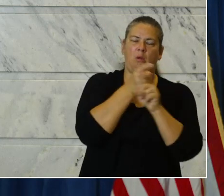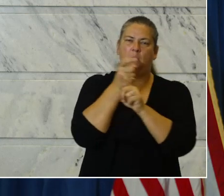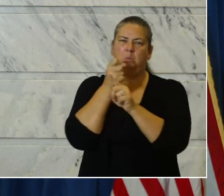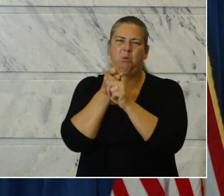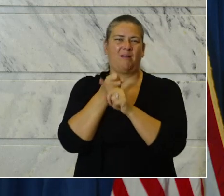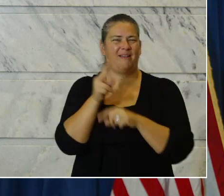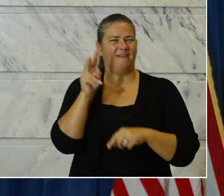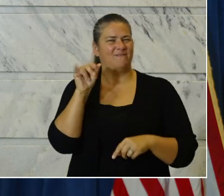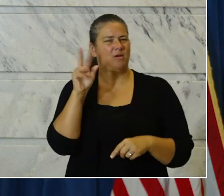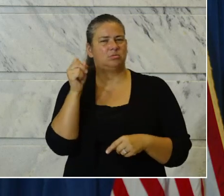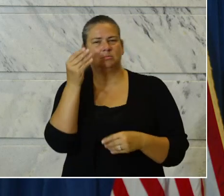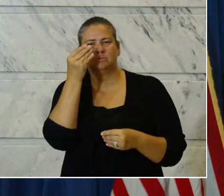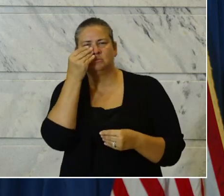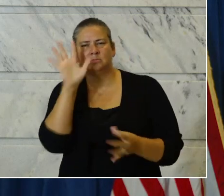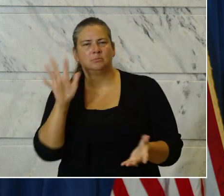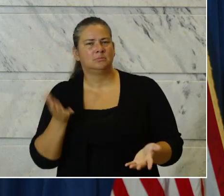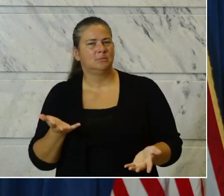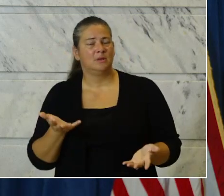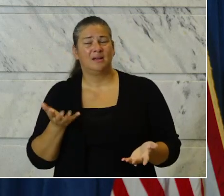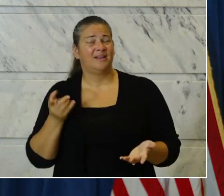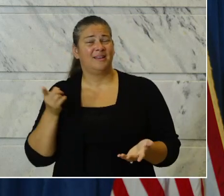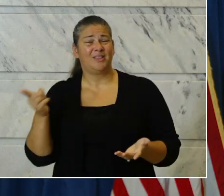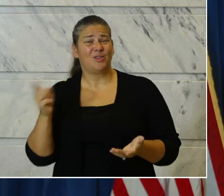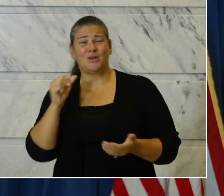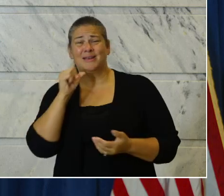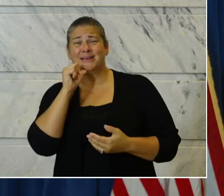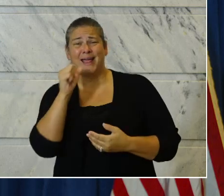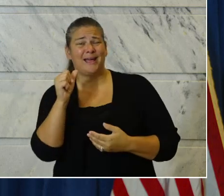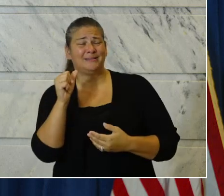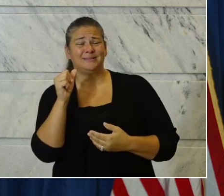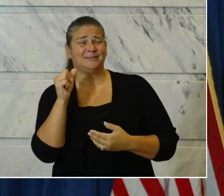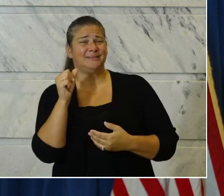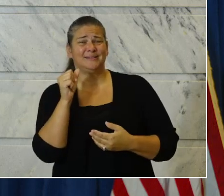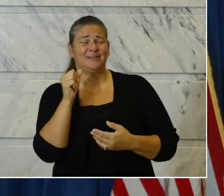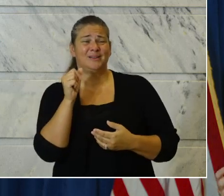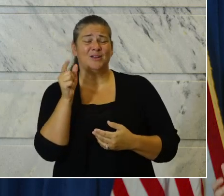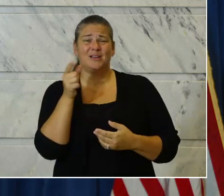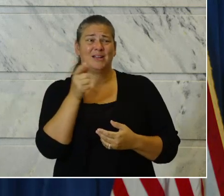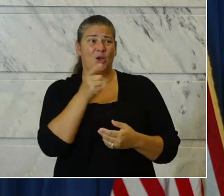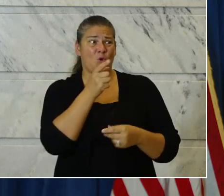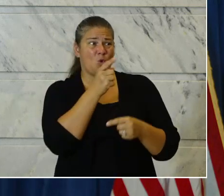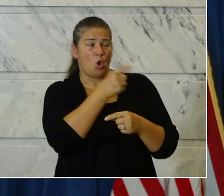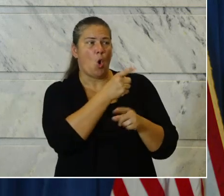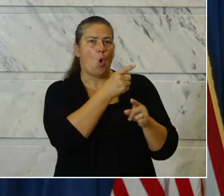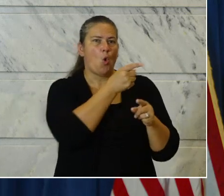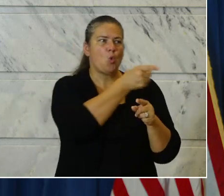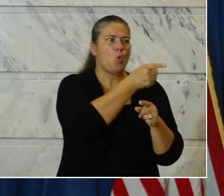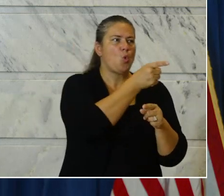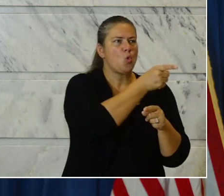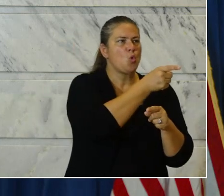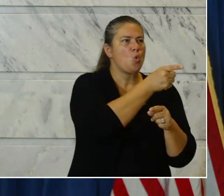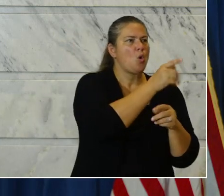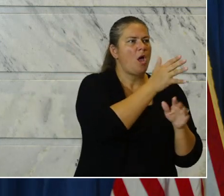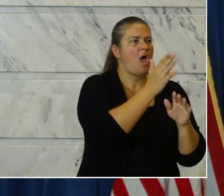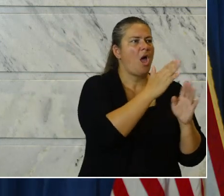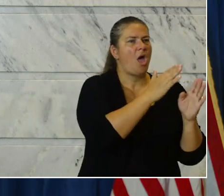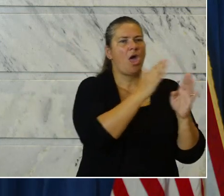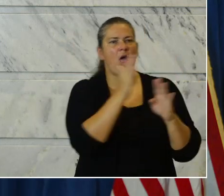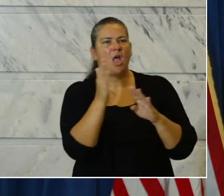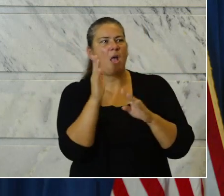Decisions made aren't liberal or conservative on it. They're just either right or wrong, and they all come with a different death toll.